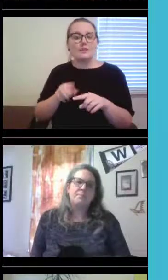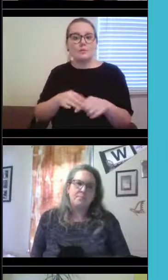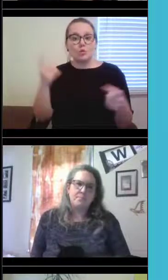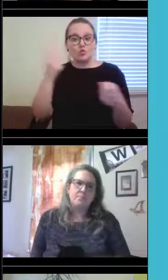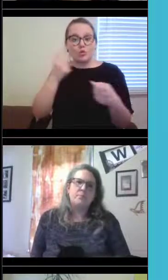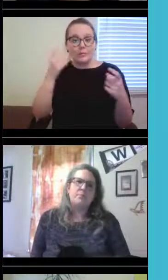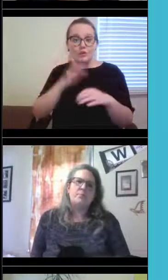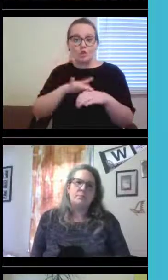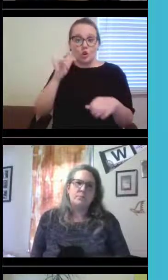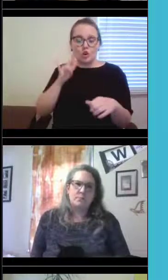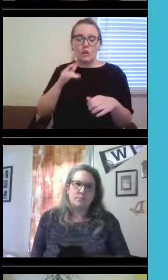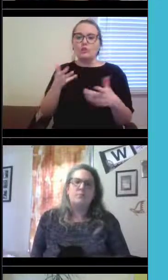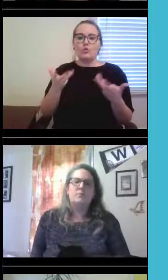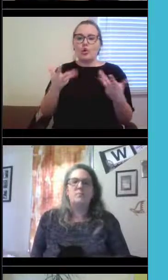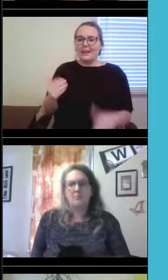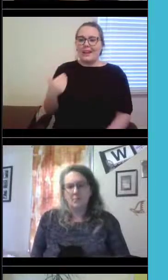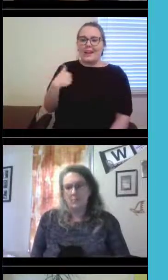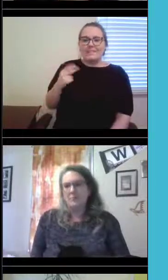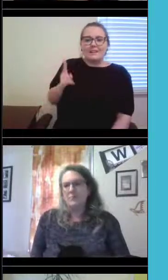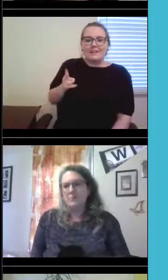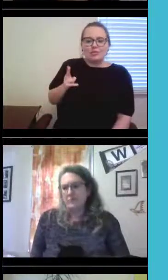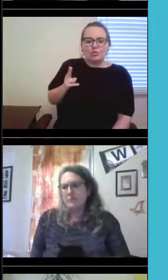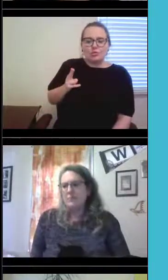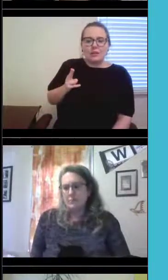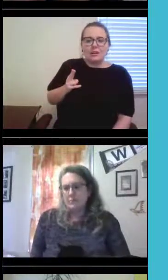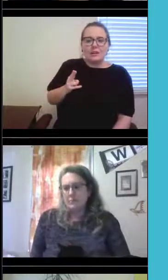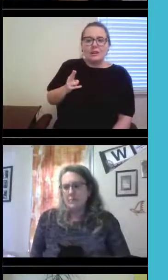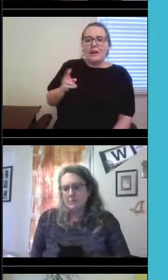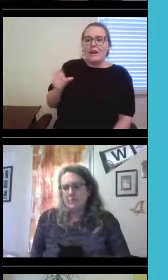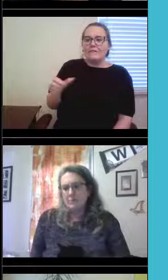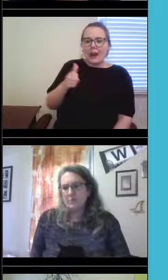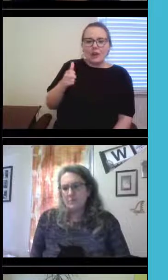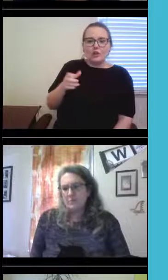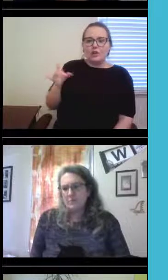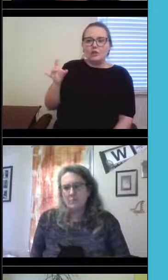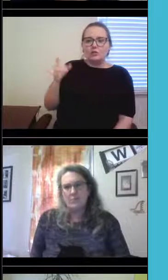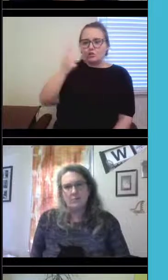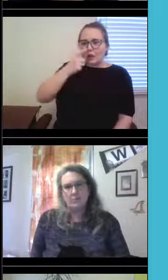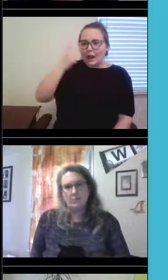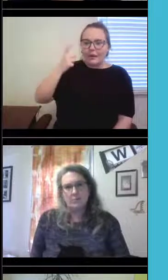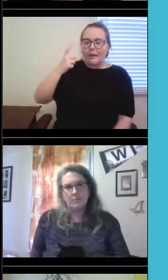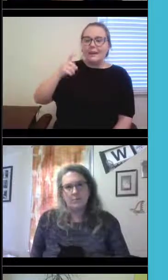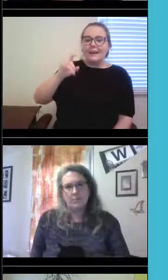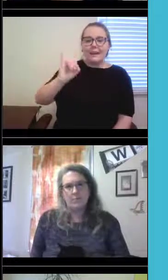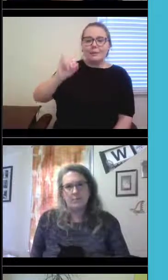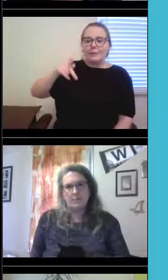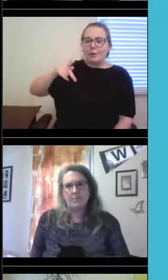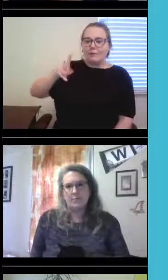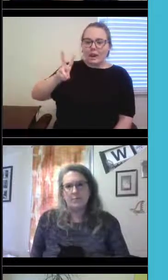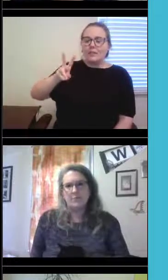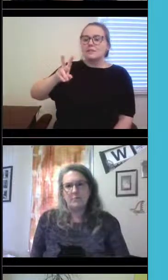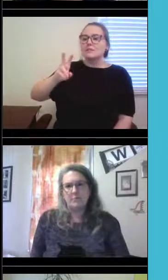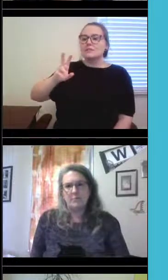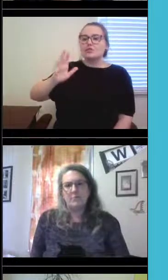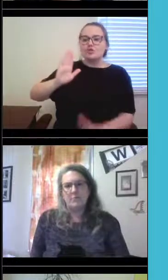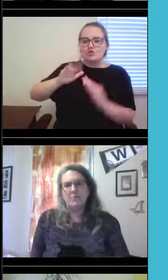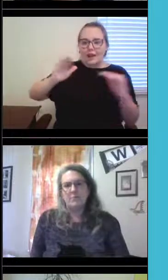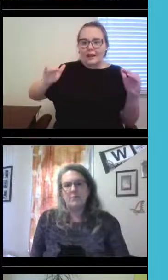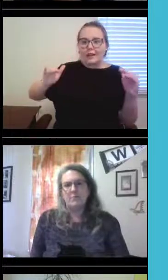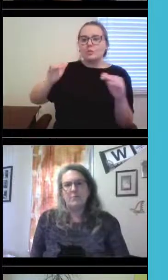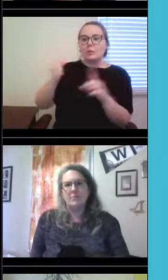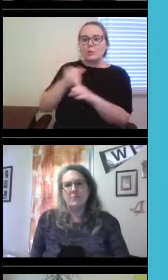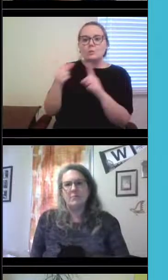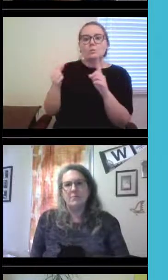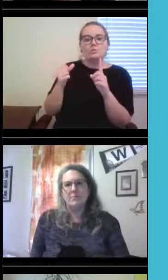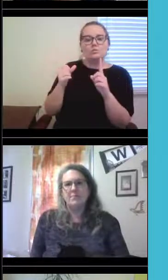you have a history of child sexual abuse or other partner traumas, put you at higher risk of having that trauma reaction to a later assault.